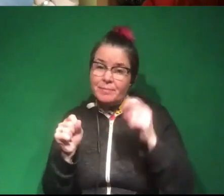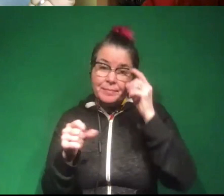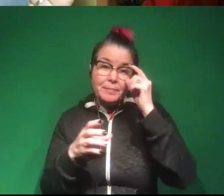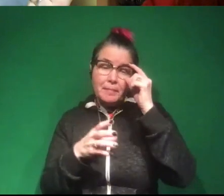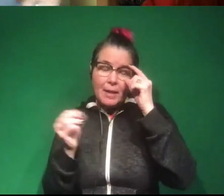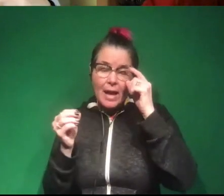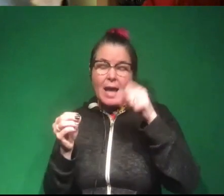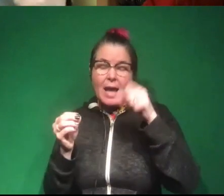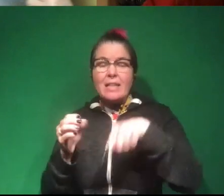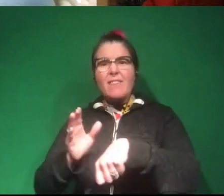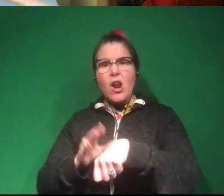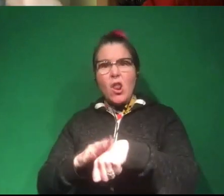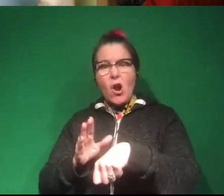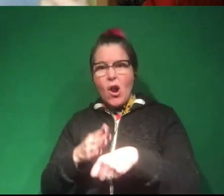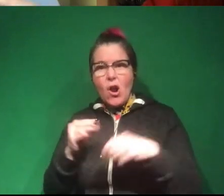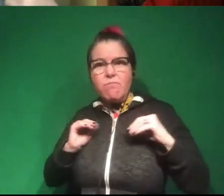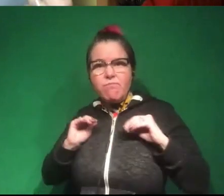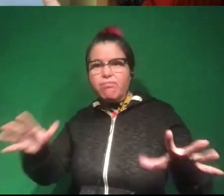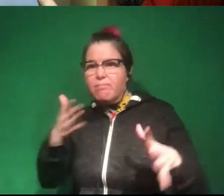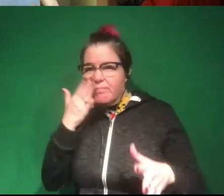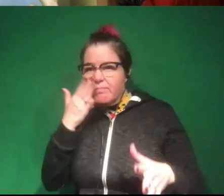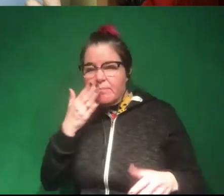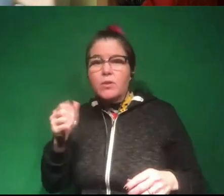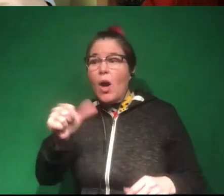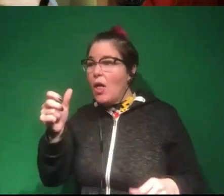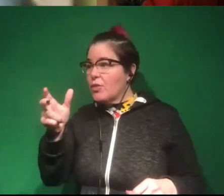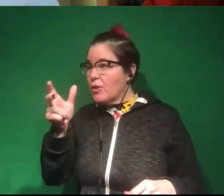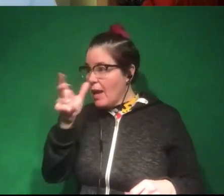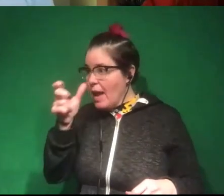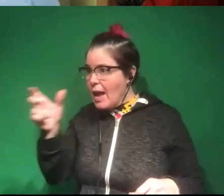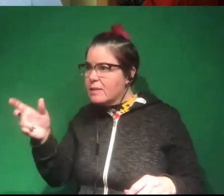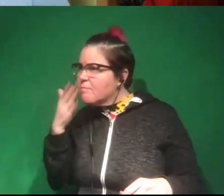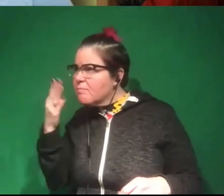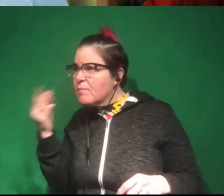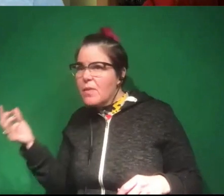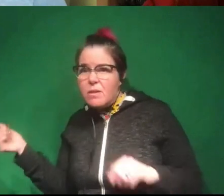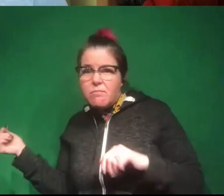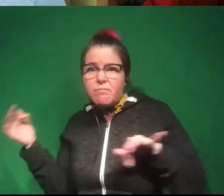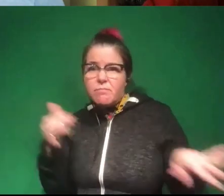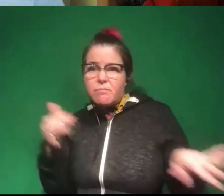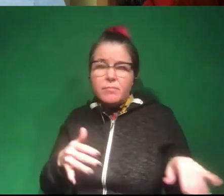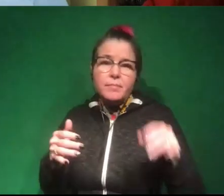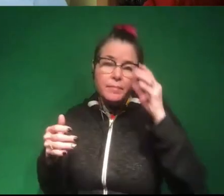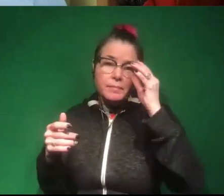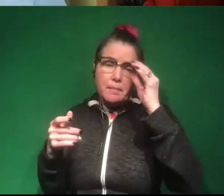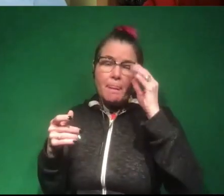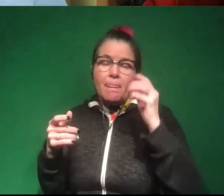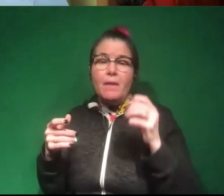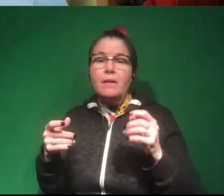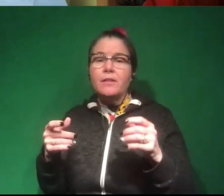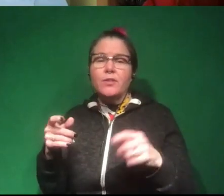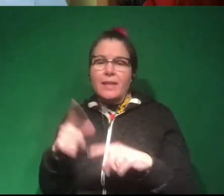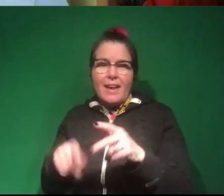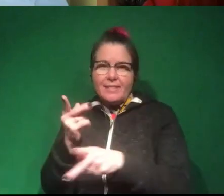alarm pheromone, so all the other ants smell that the acid's been sprayed, and then trying to take care of the colony for the rest of the day is very